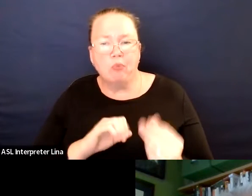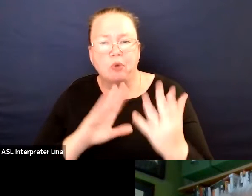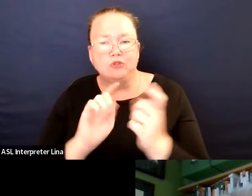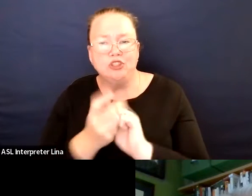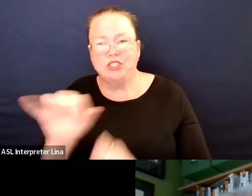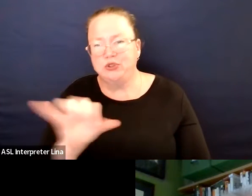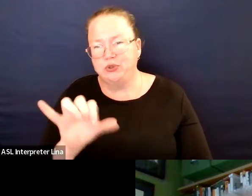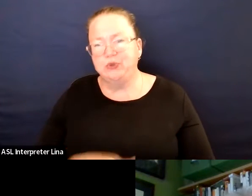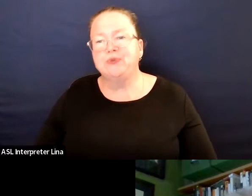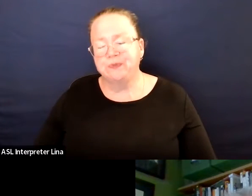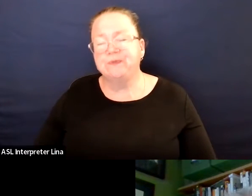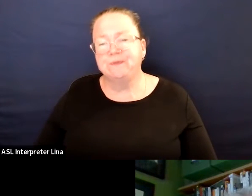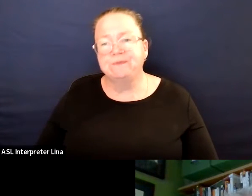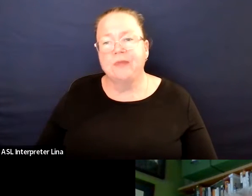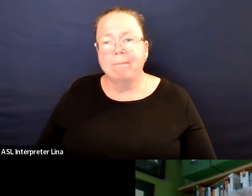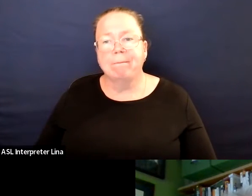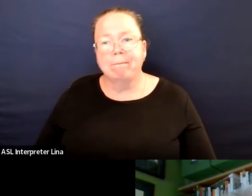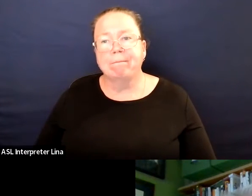Yeah.